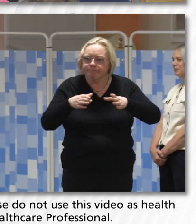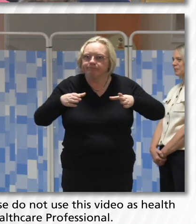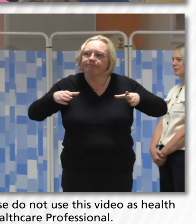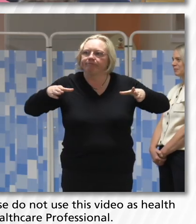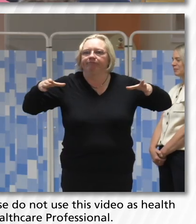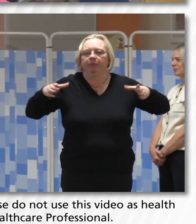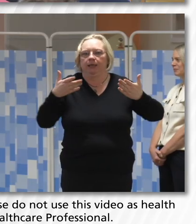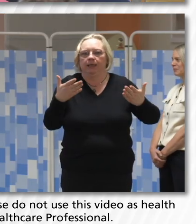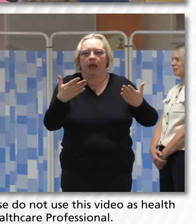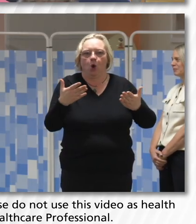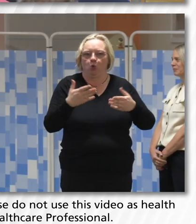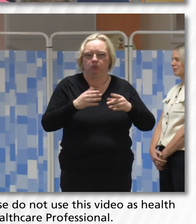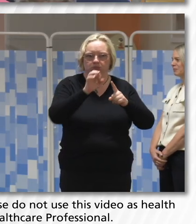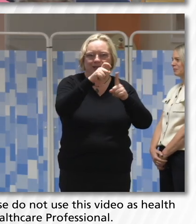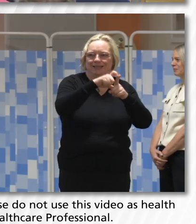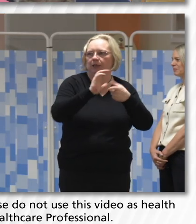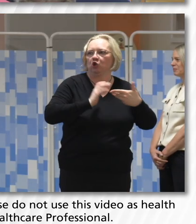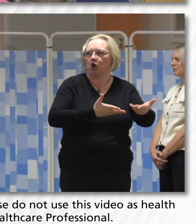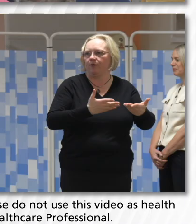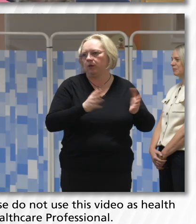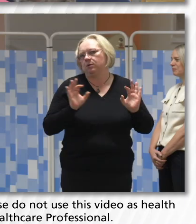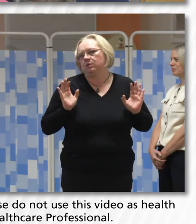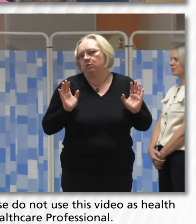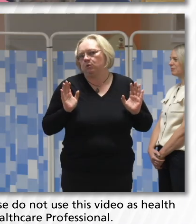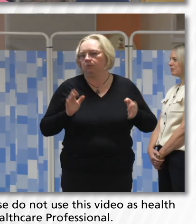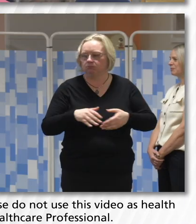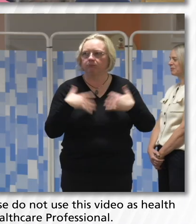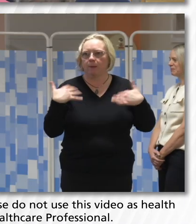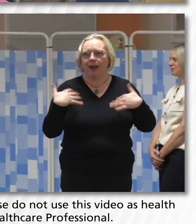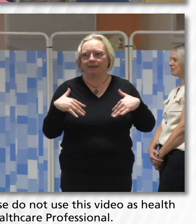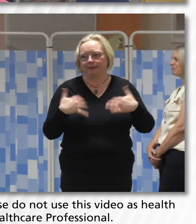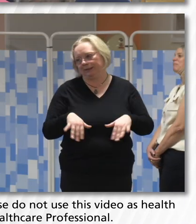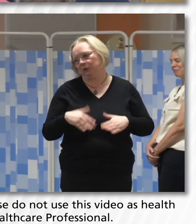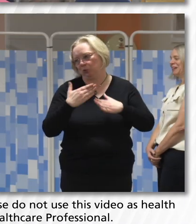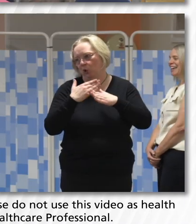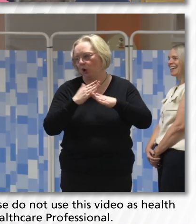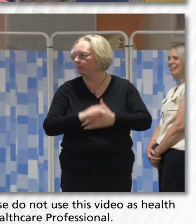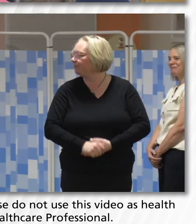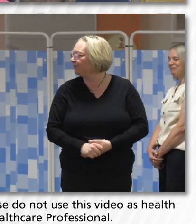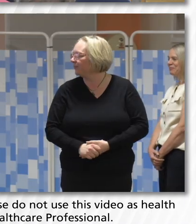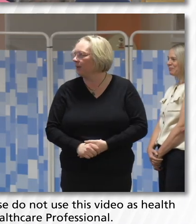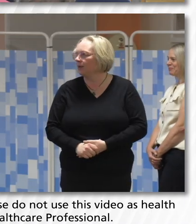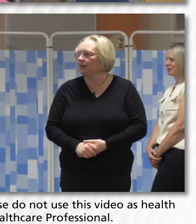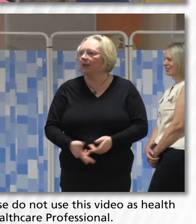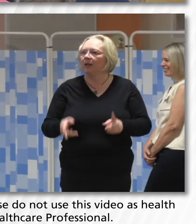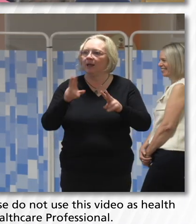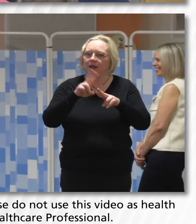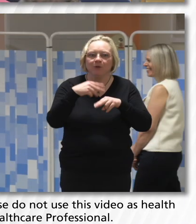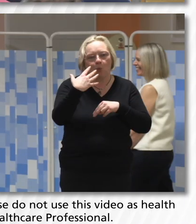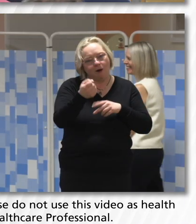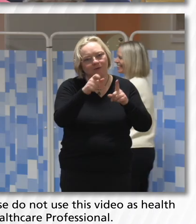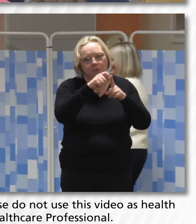it's a Parkinson's service that just is amazing to work in. If you have Parkinson's, you're in the right